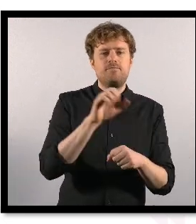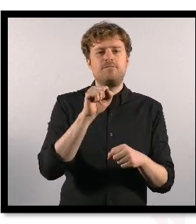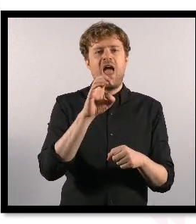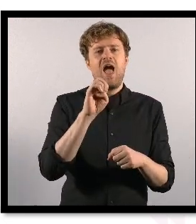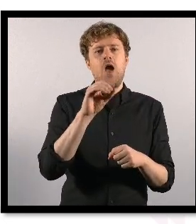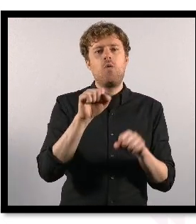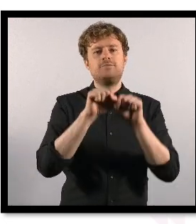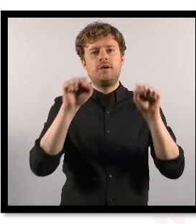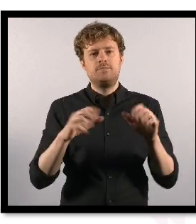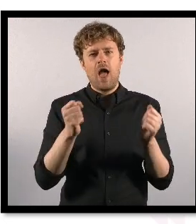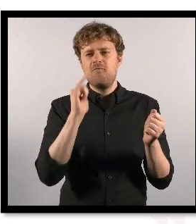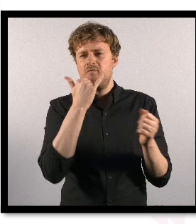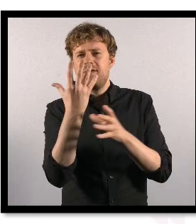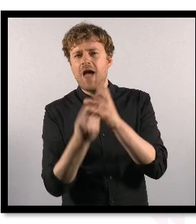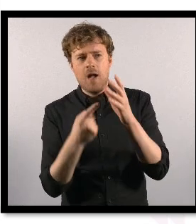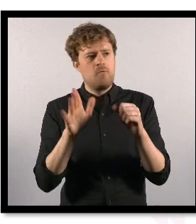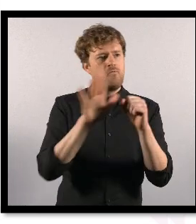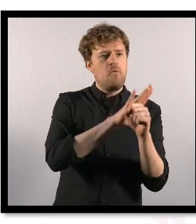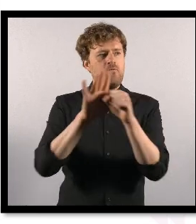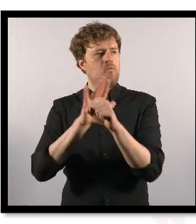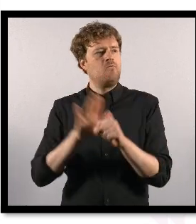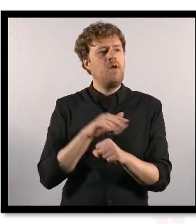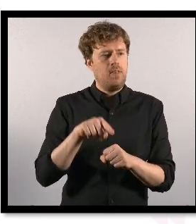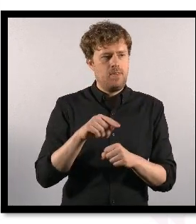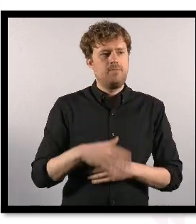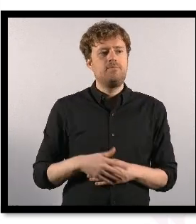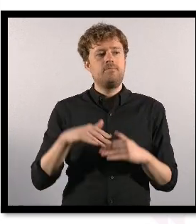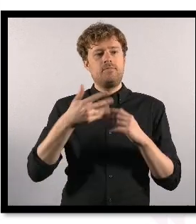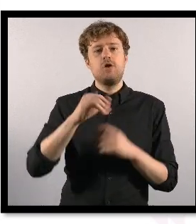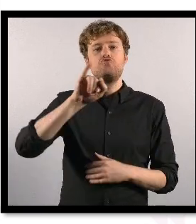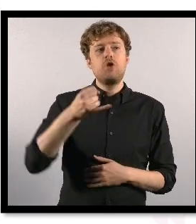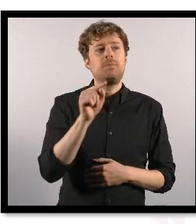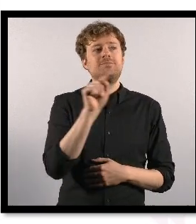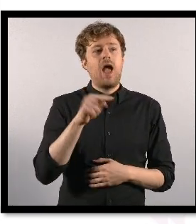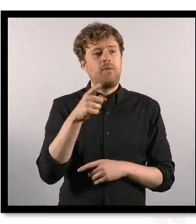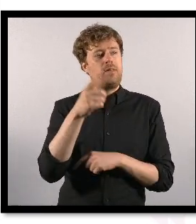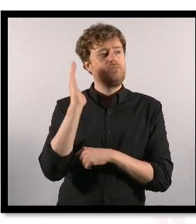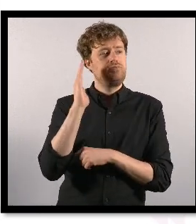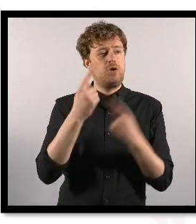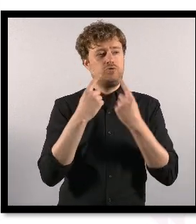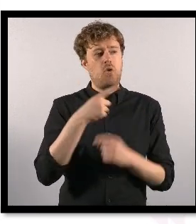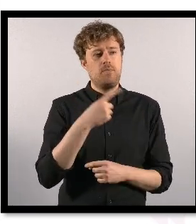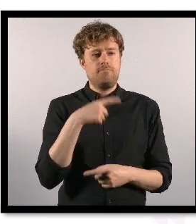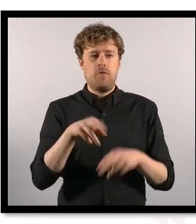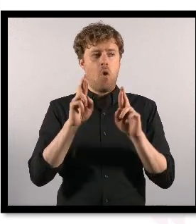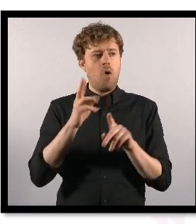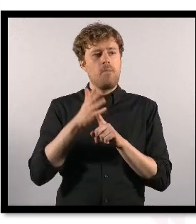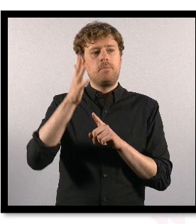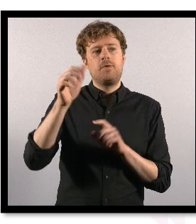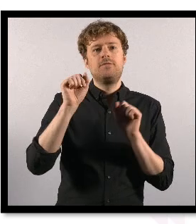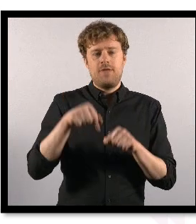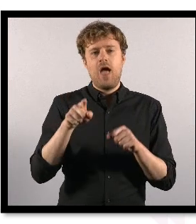this foundation to grow. With these foundations, there's important things such as governance, membership. What are the